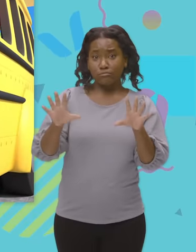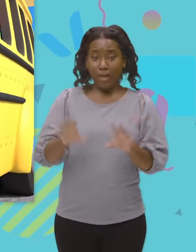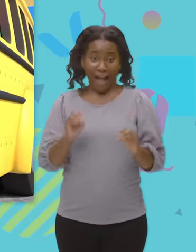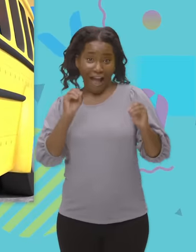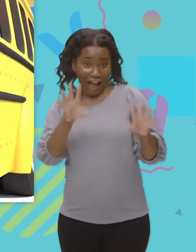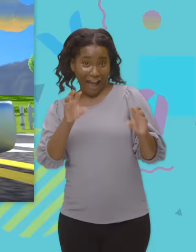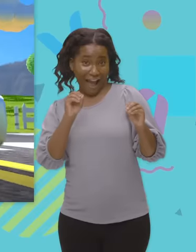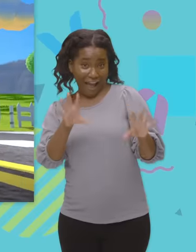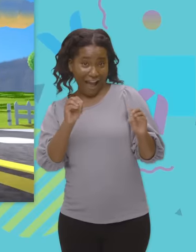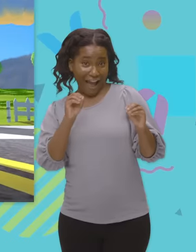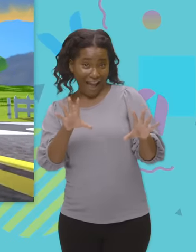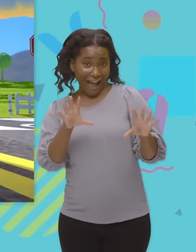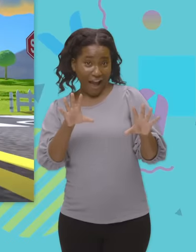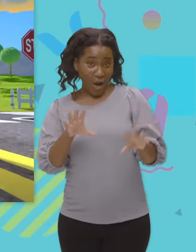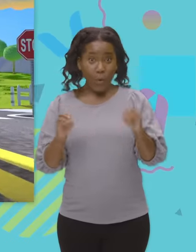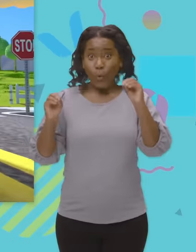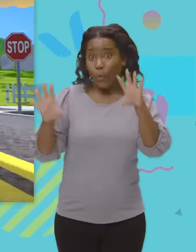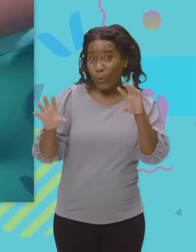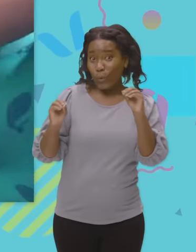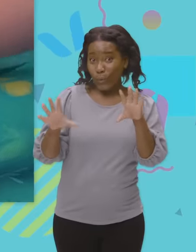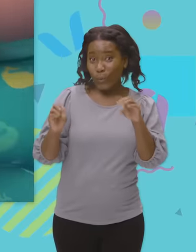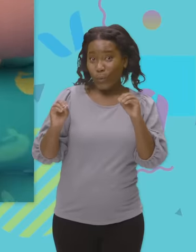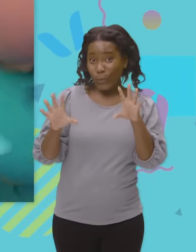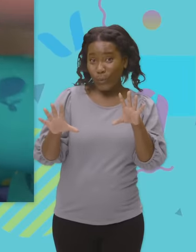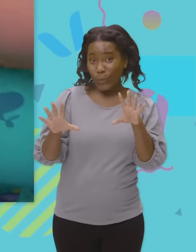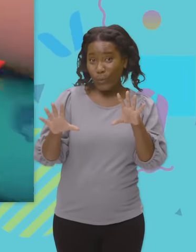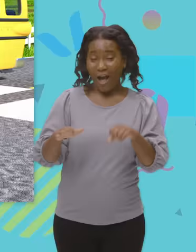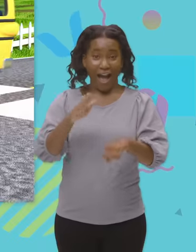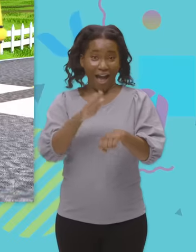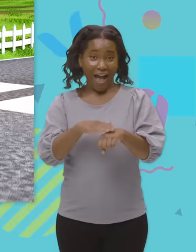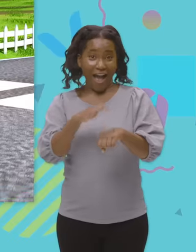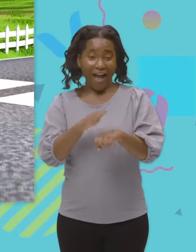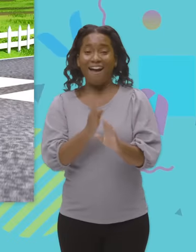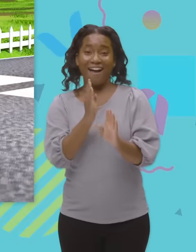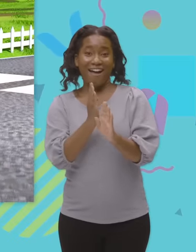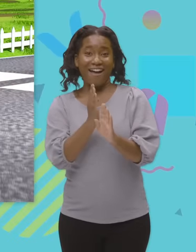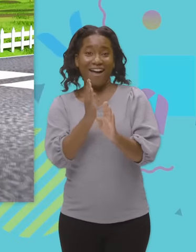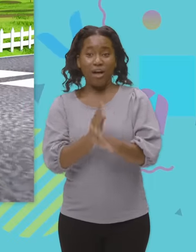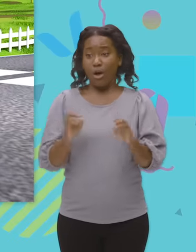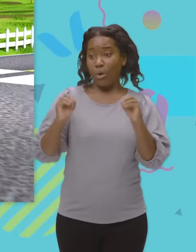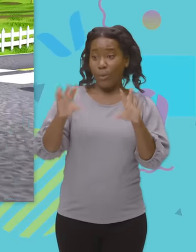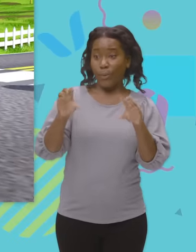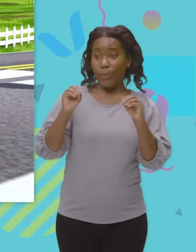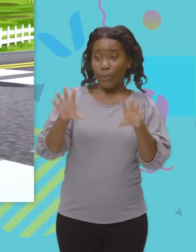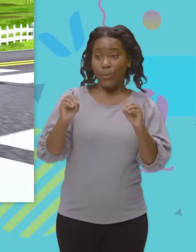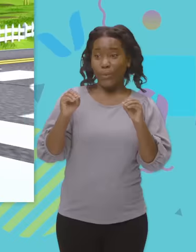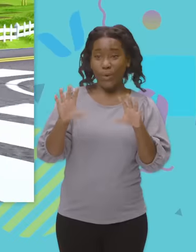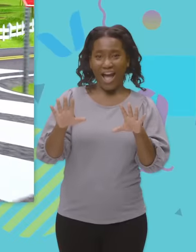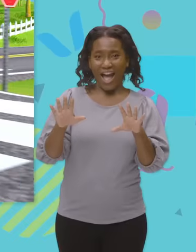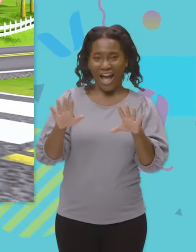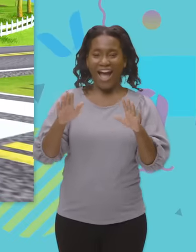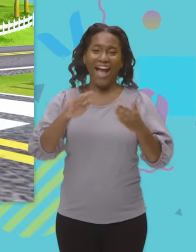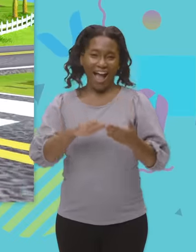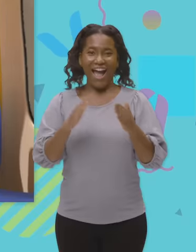blink, blink, blink, blink, blink, blink, blink, blink. The signals on the bus go blink,